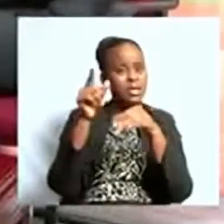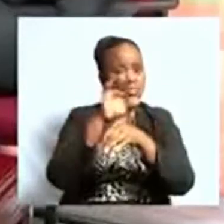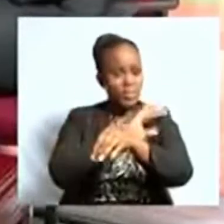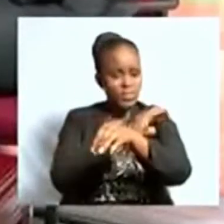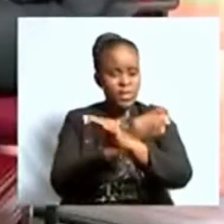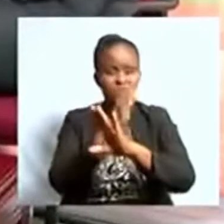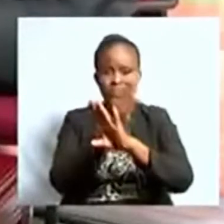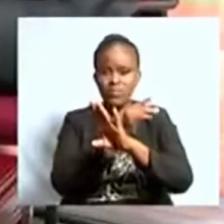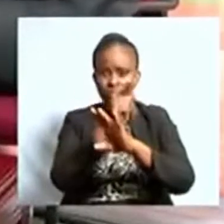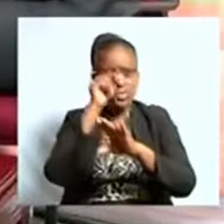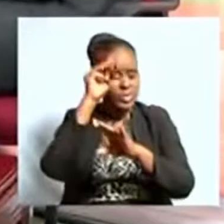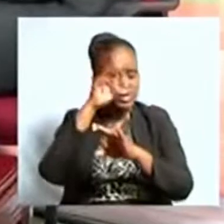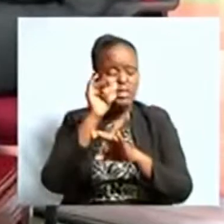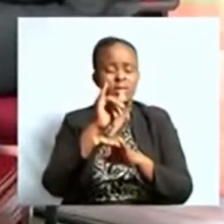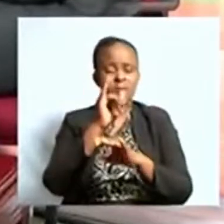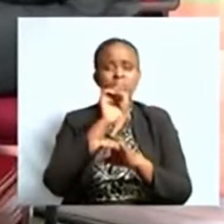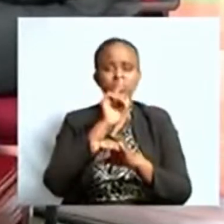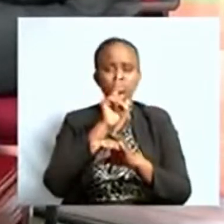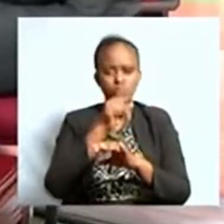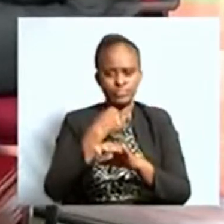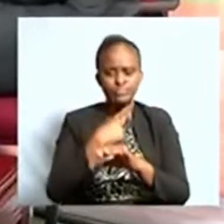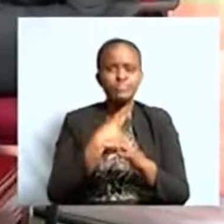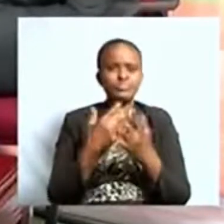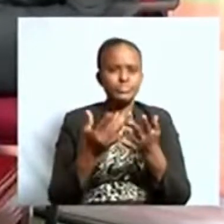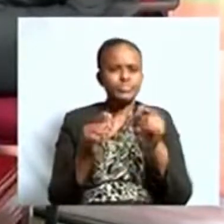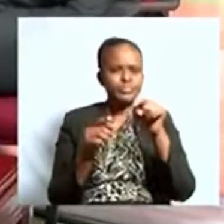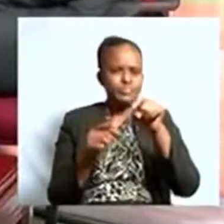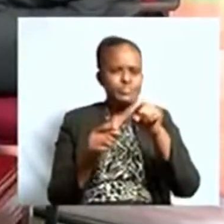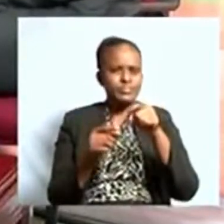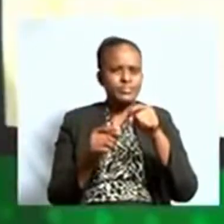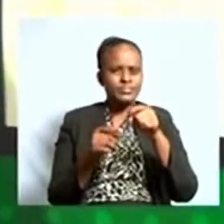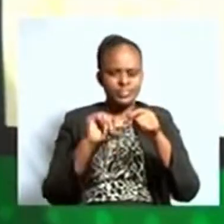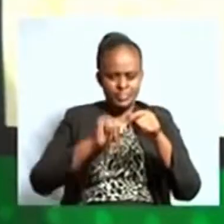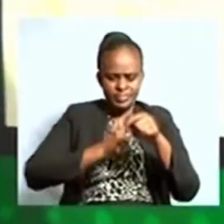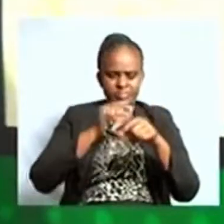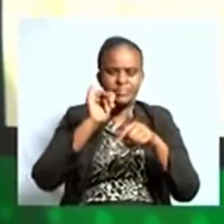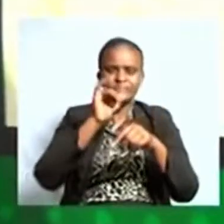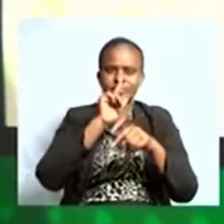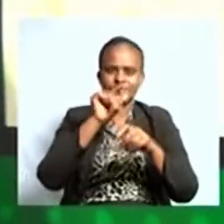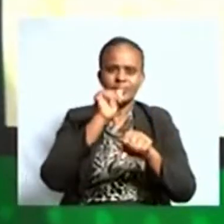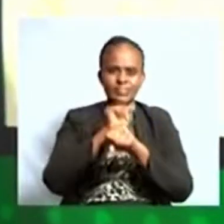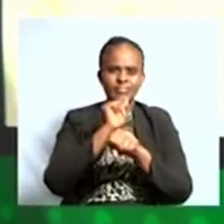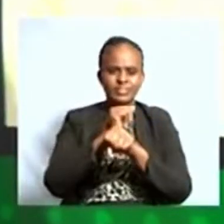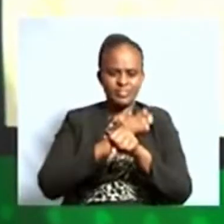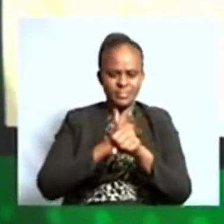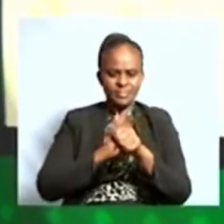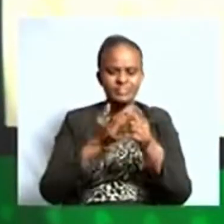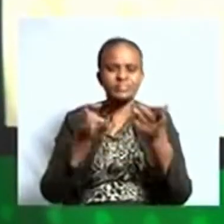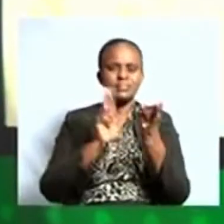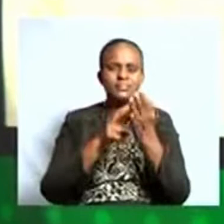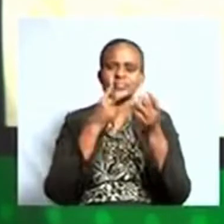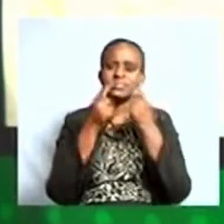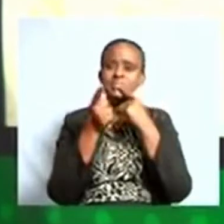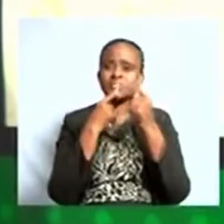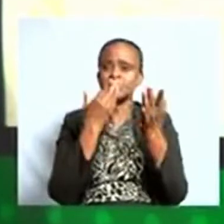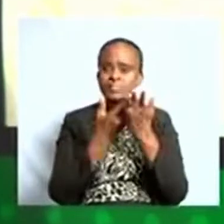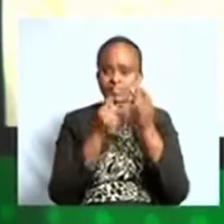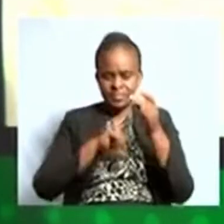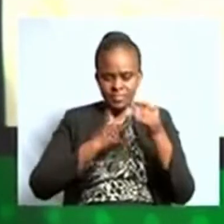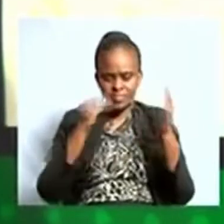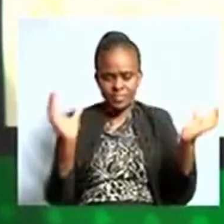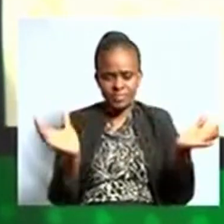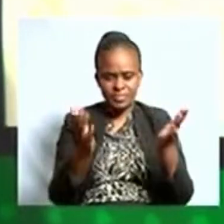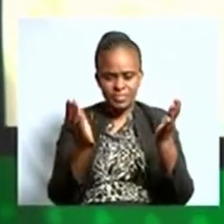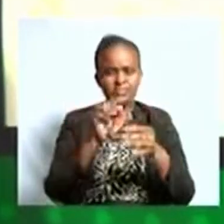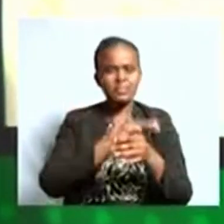became a minister. Yes, indeed. So and they need to share. Yes, we are doing that, and I want to emphasize here that we are encouraging members